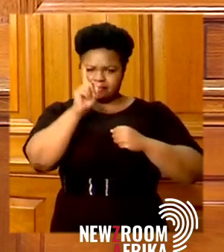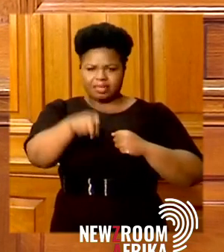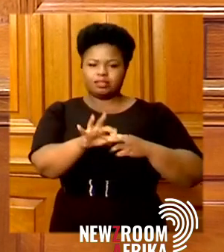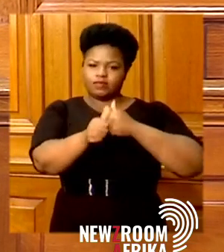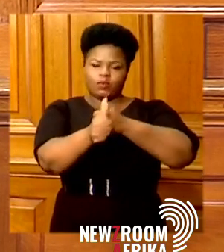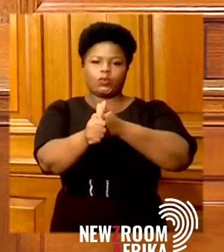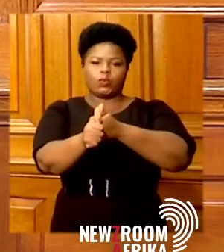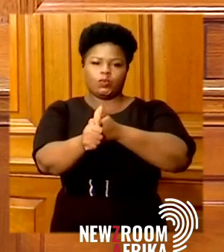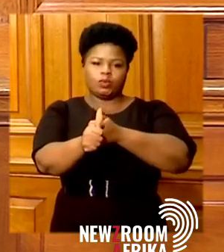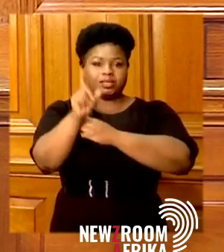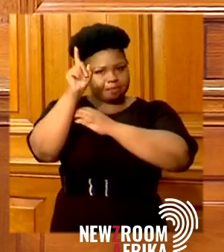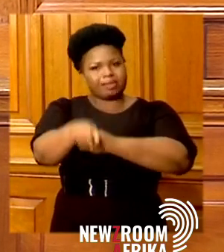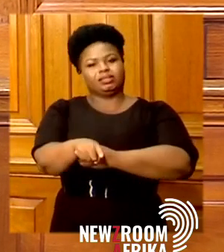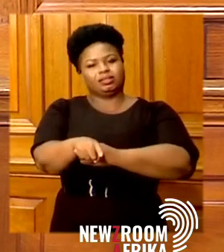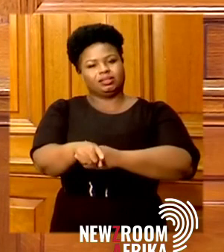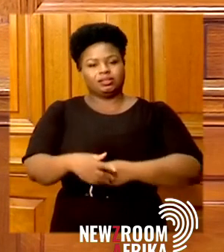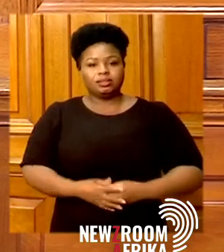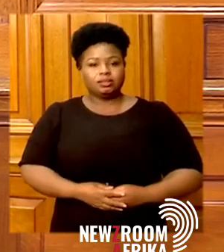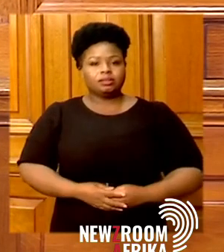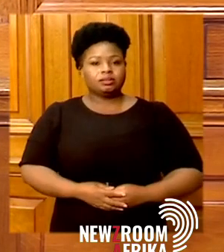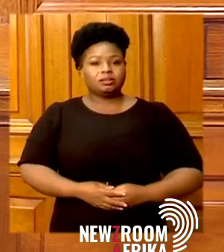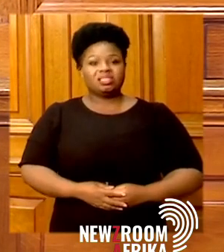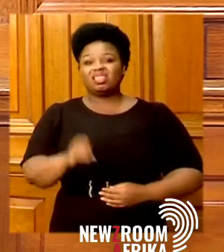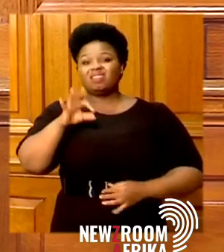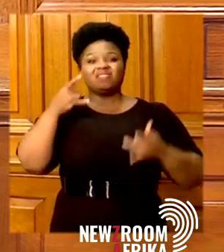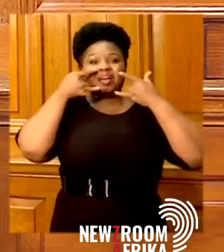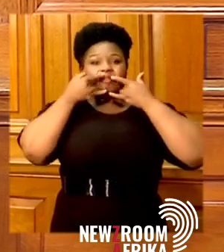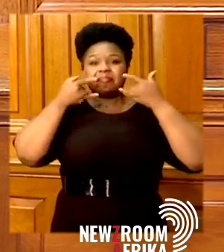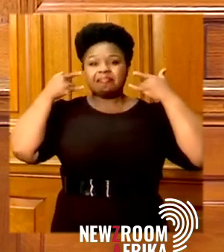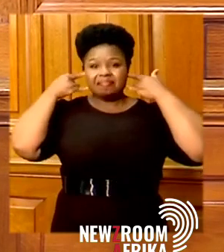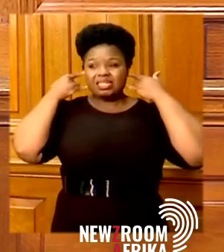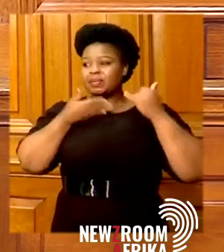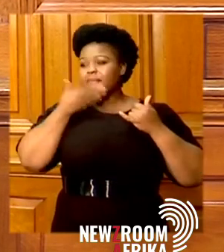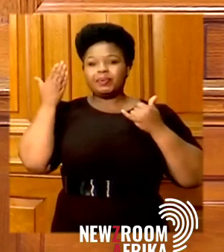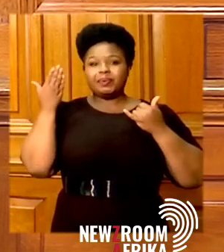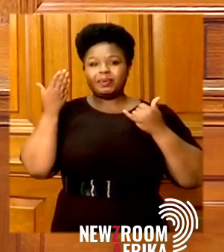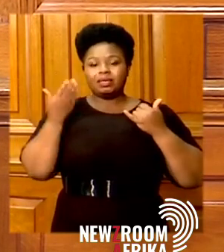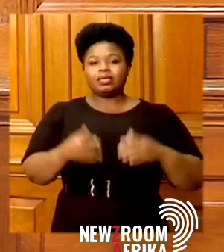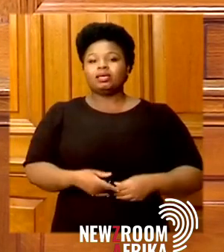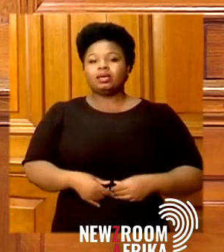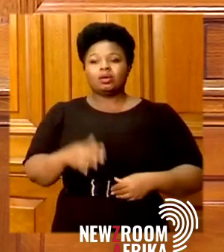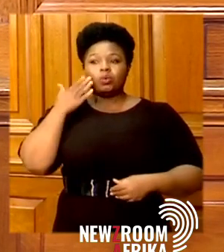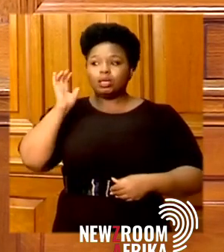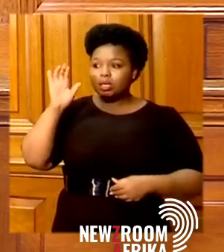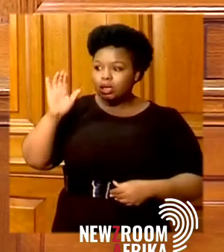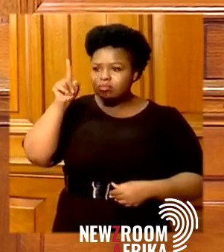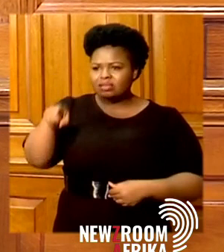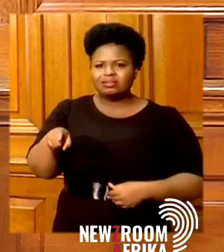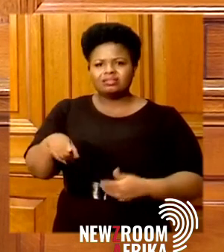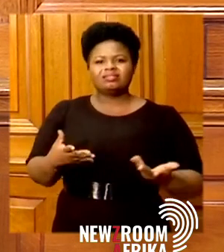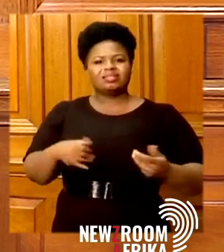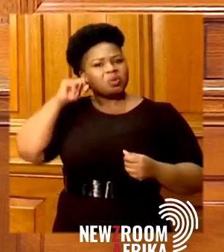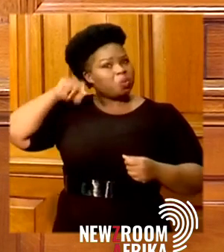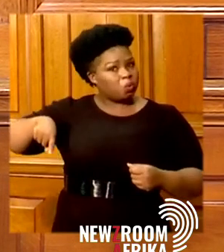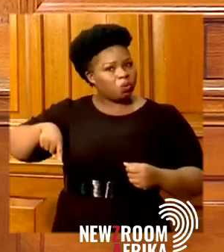words, compulsory. And failure to wear a mask when required to do so remains